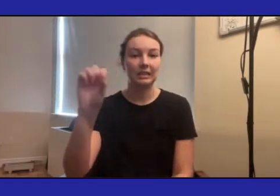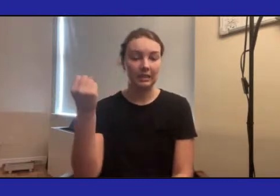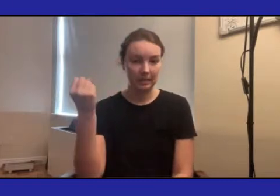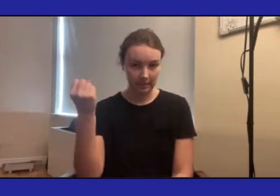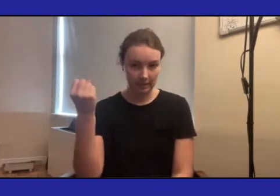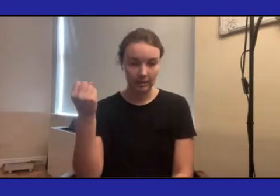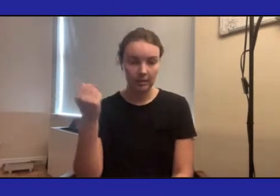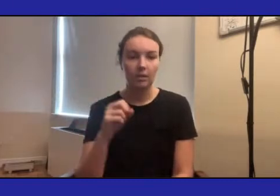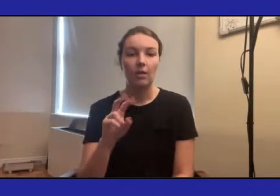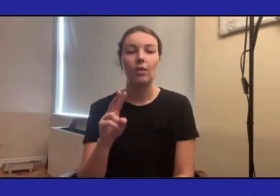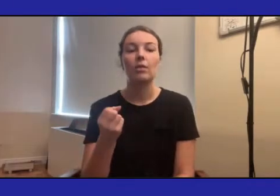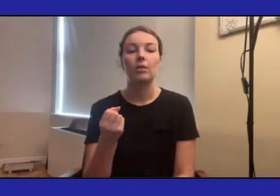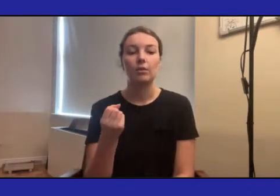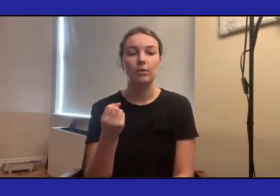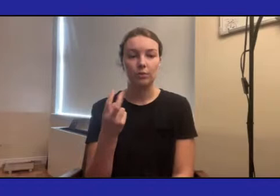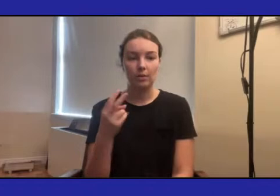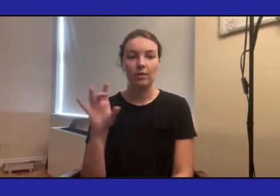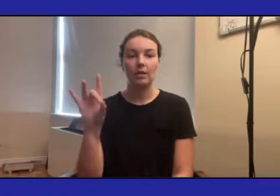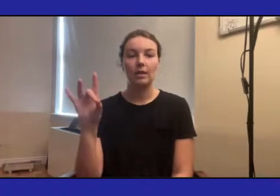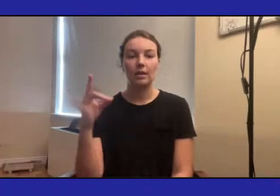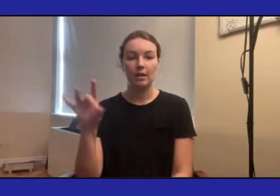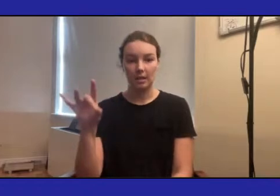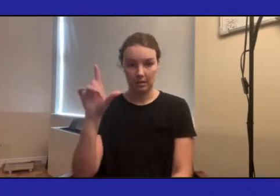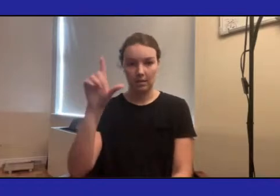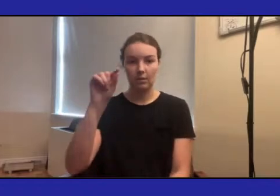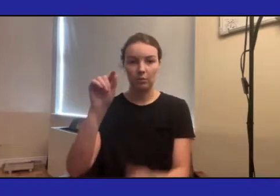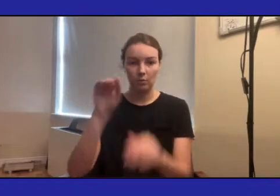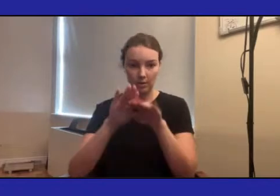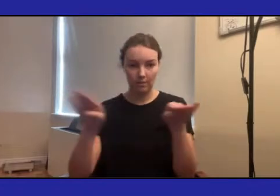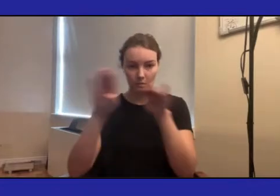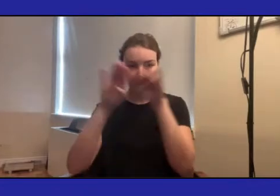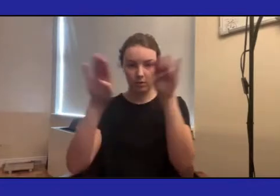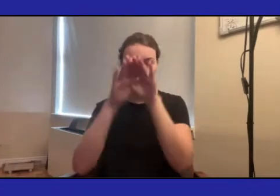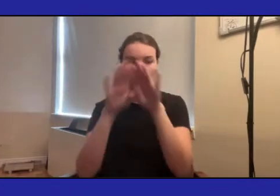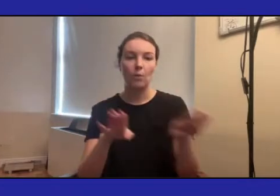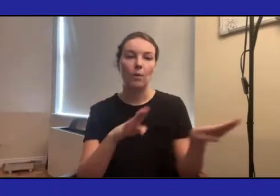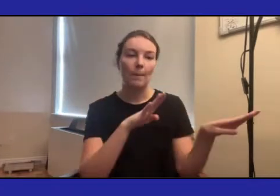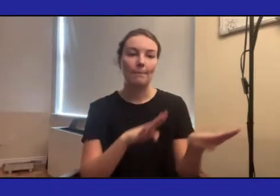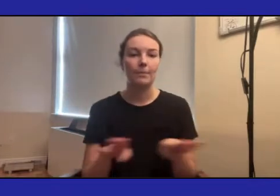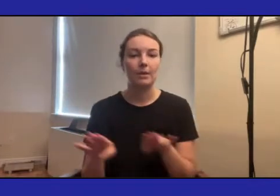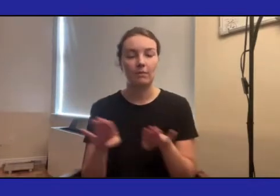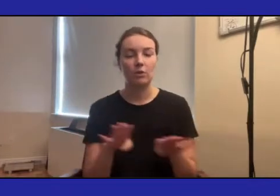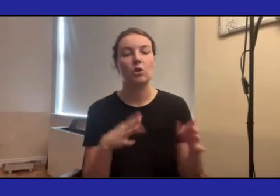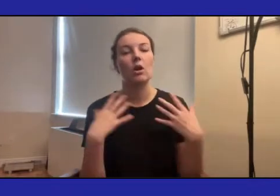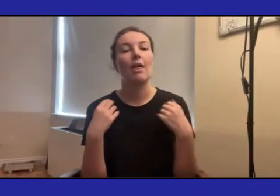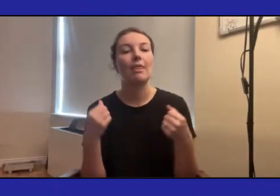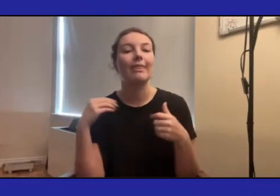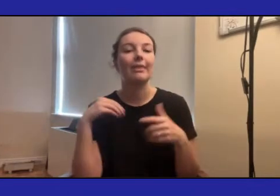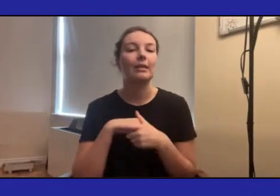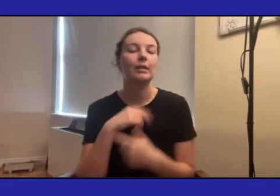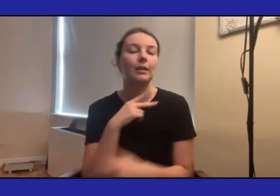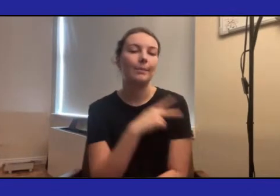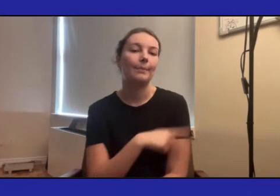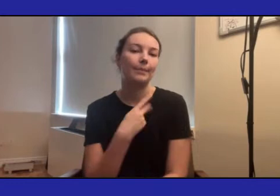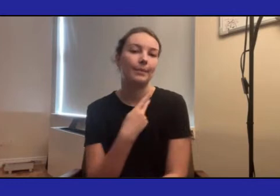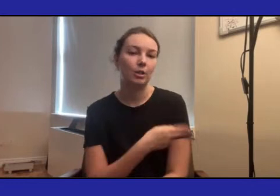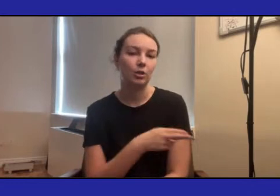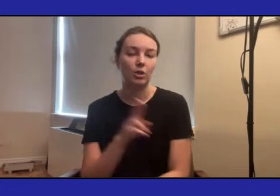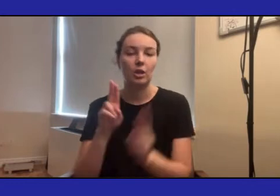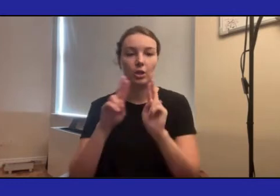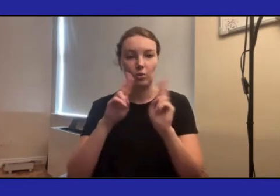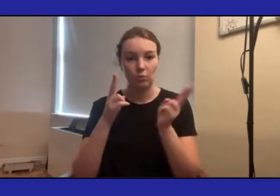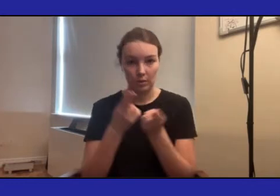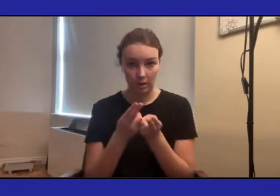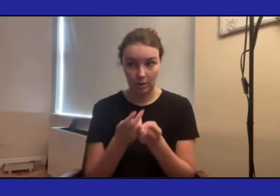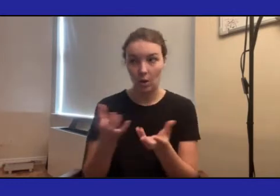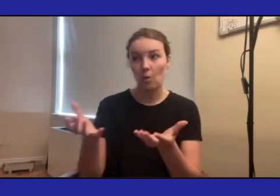built out as new behavioral health inpatient units. Currently, we are looking to upgrade the aging facility to better meet the